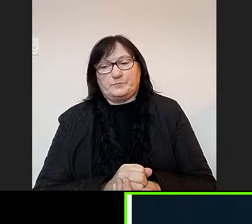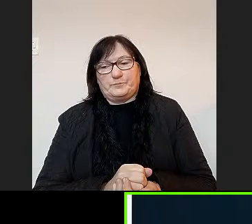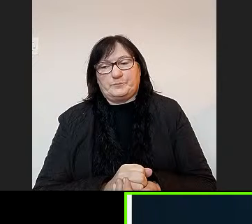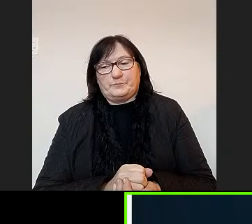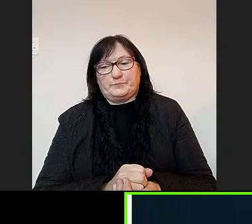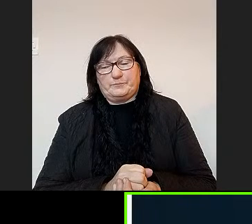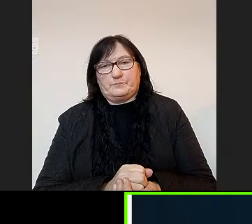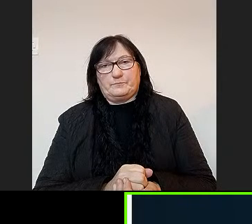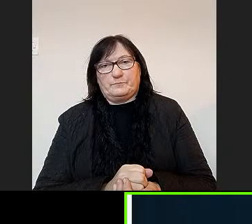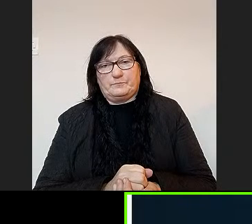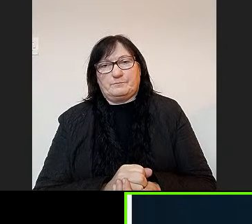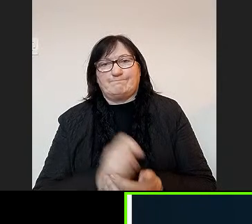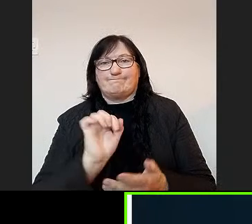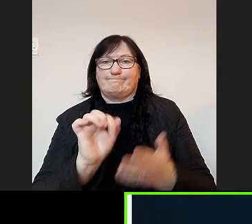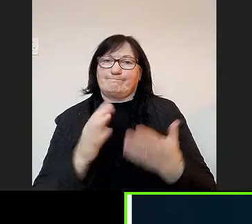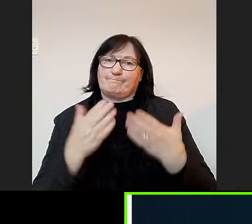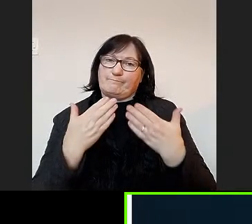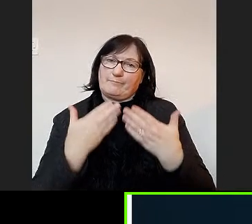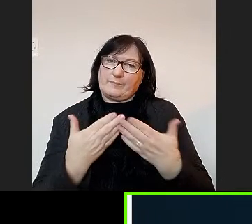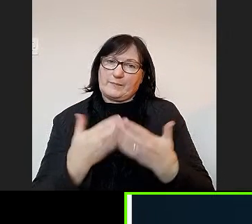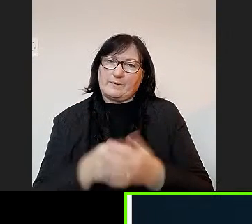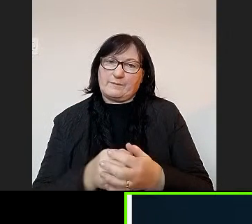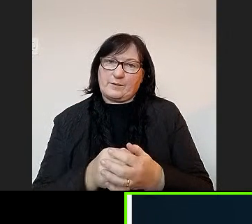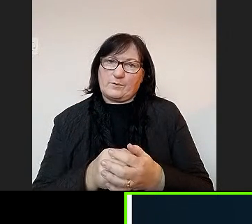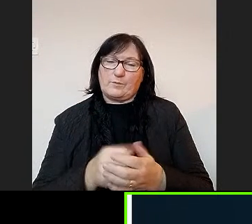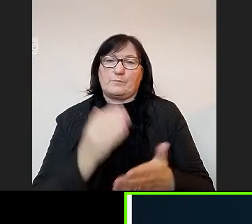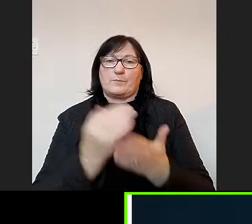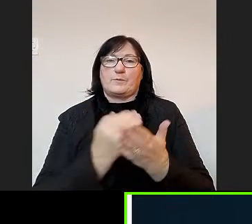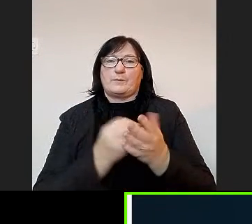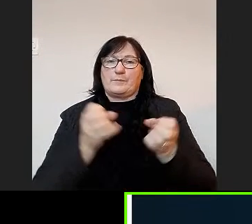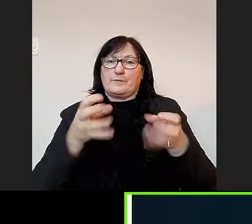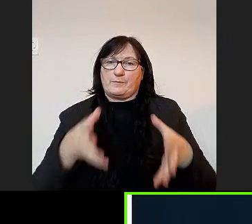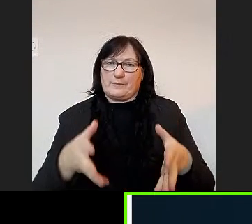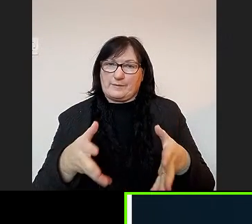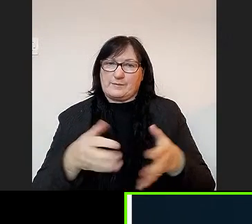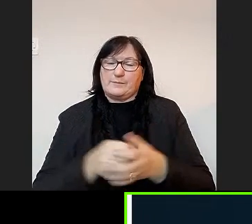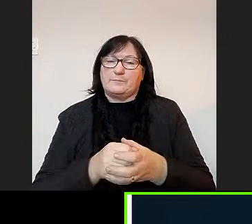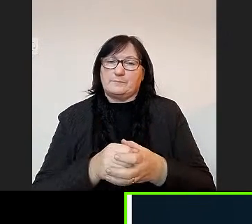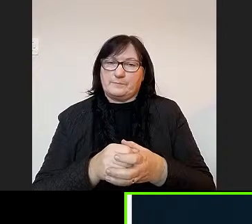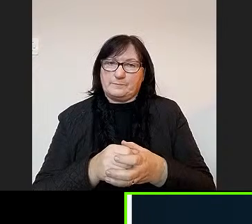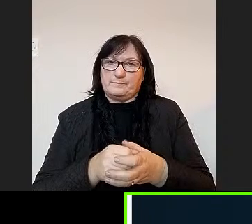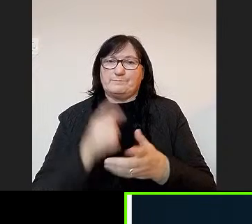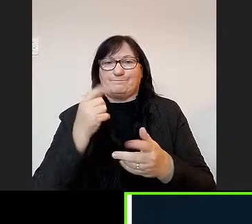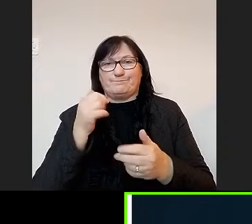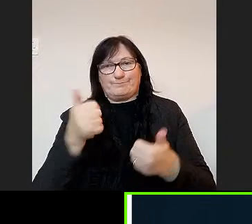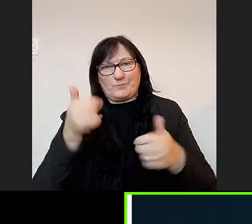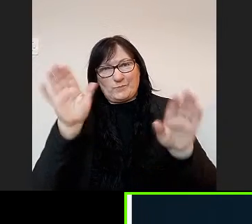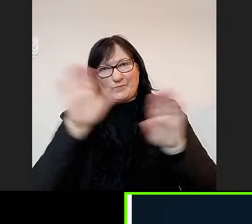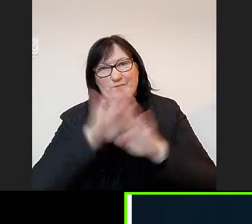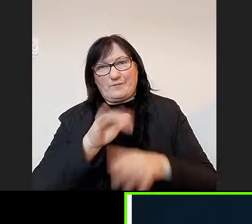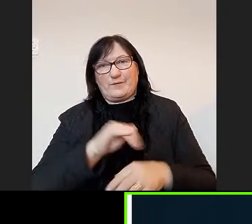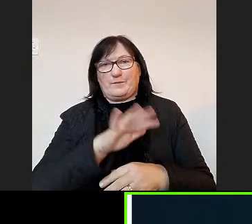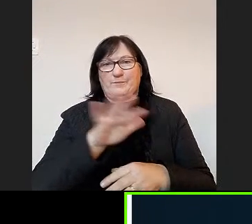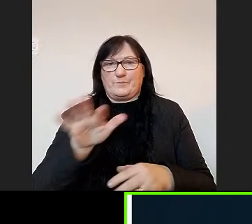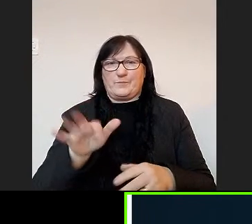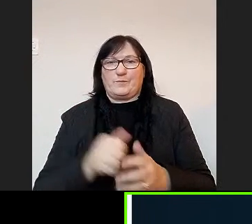Thank you very much, Program Director Msongweni, once again, and good evening to members of Trade.